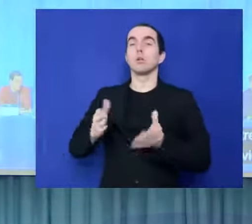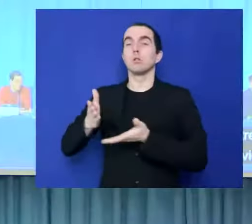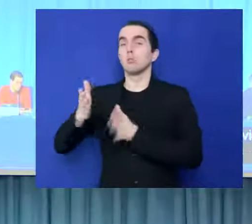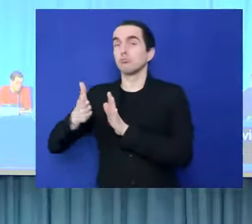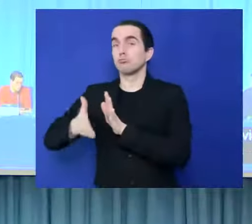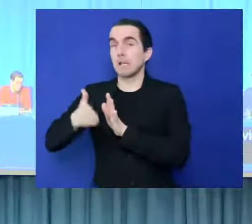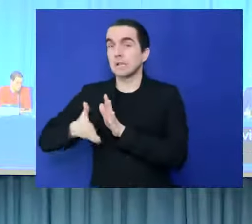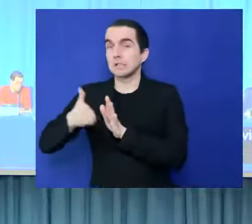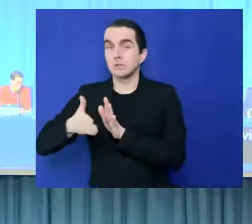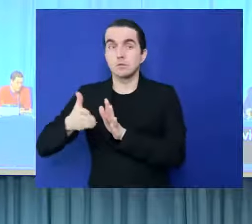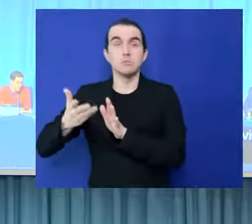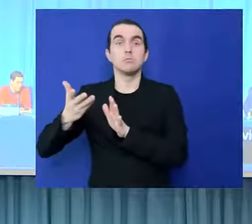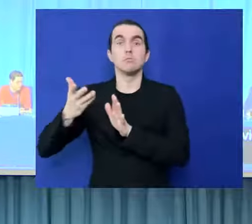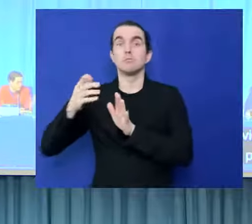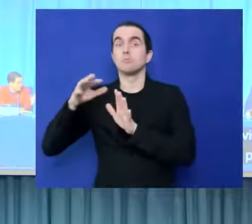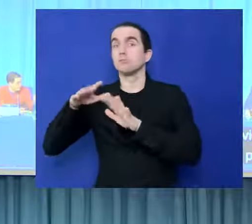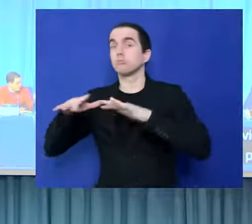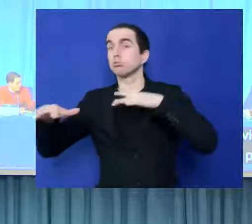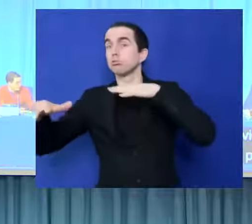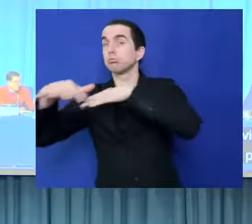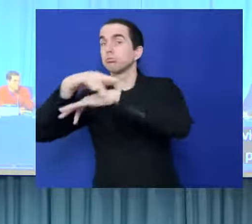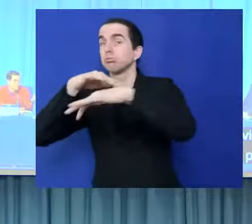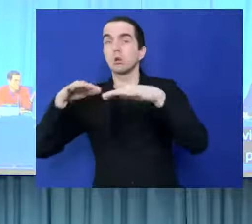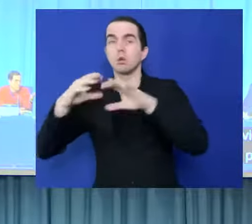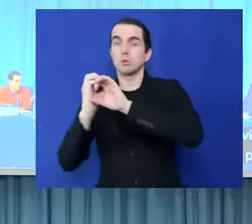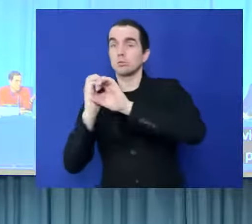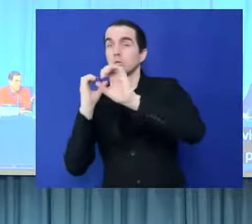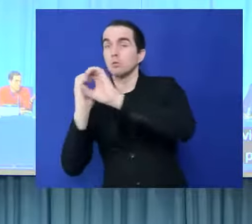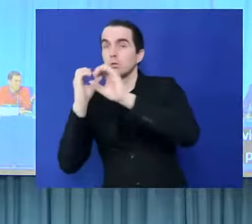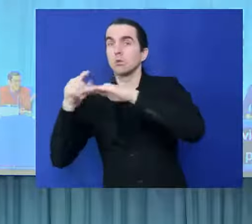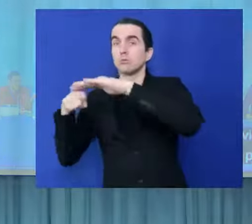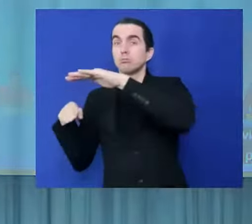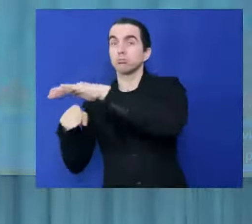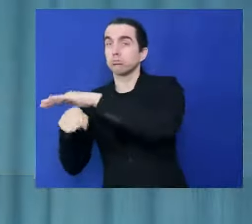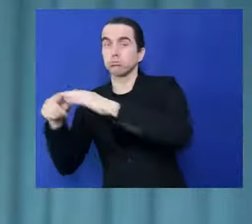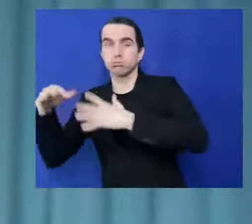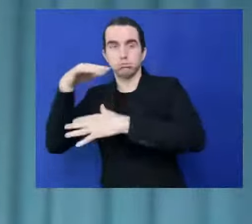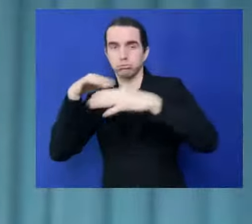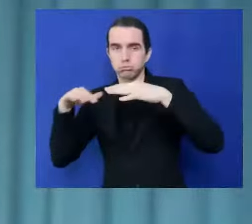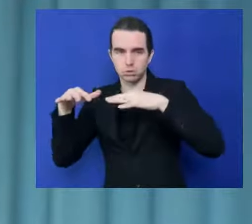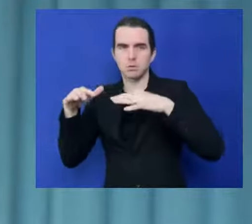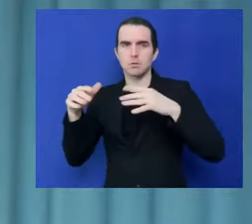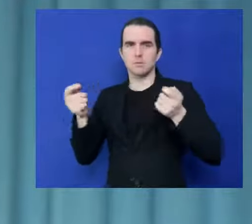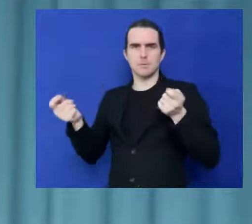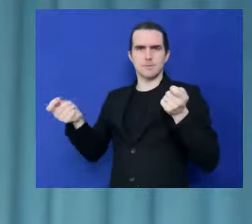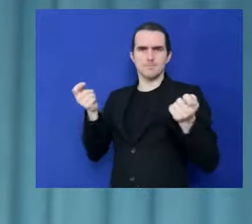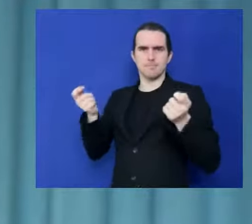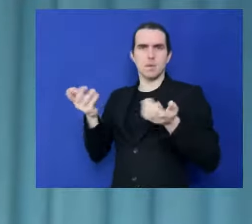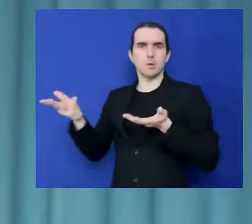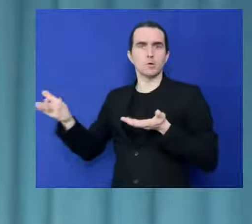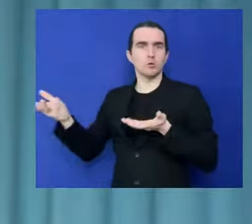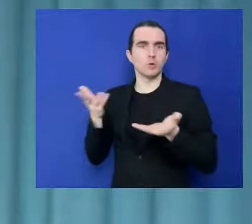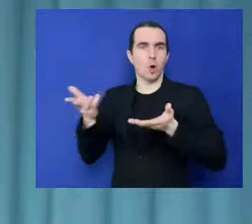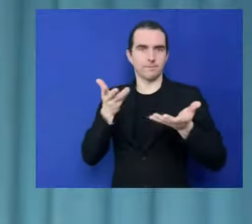So before we move to Fiona, we want other sentence about elevators. So it's actually data we have in Waymap